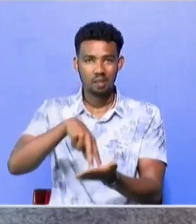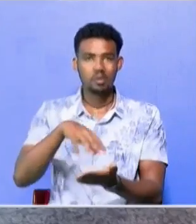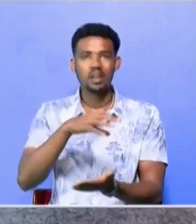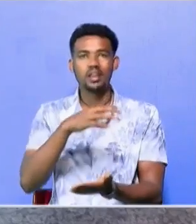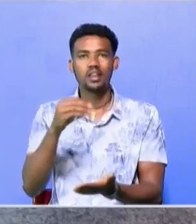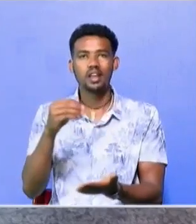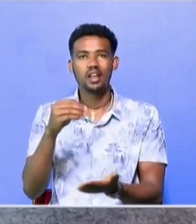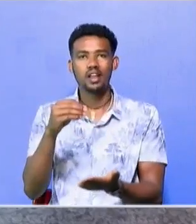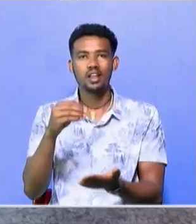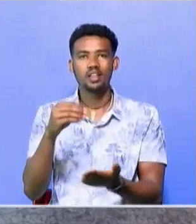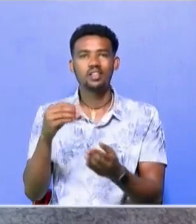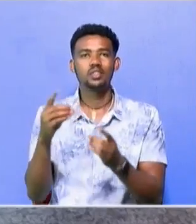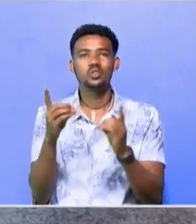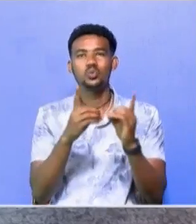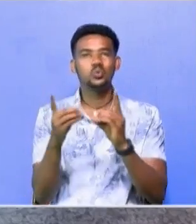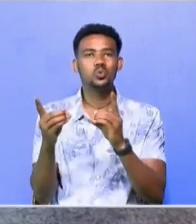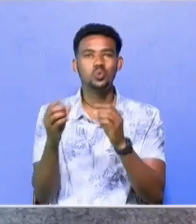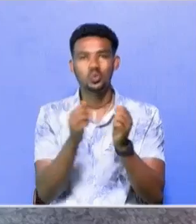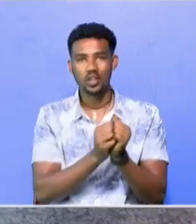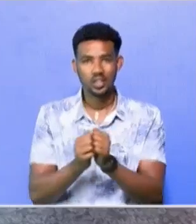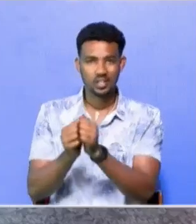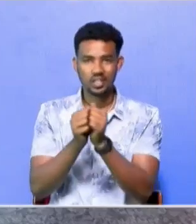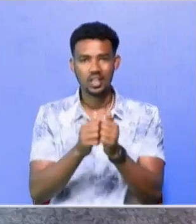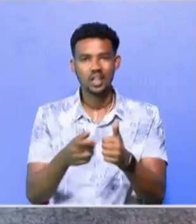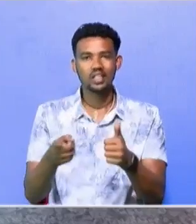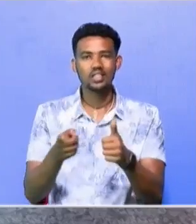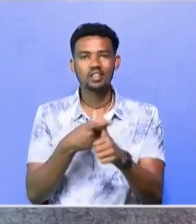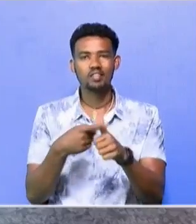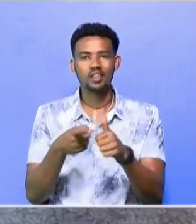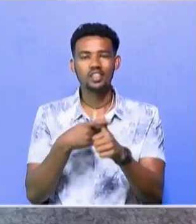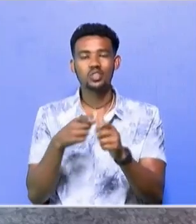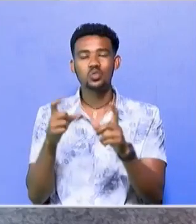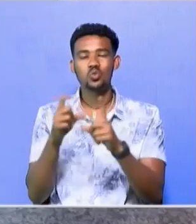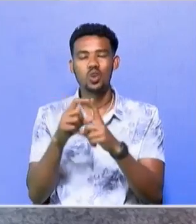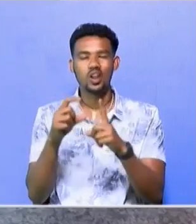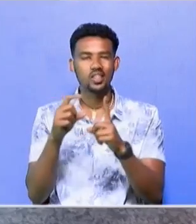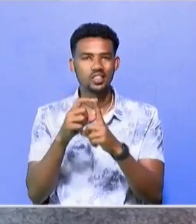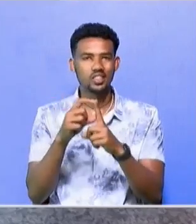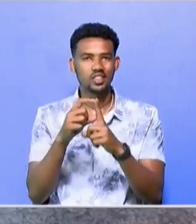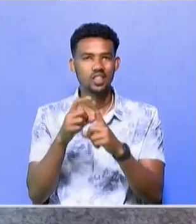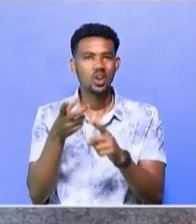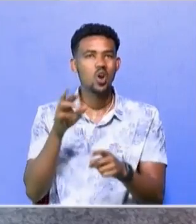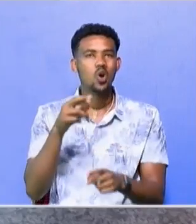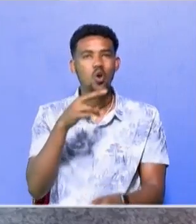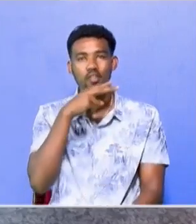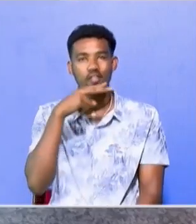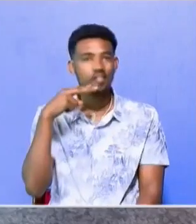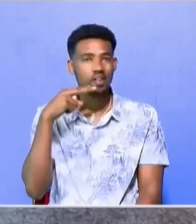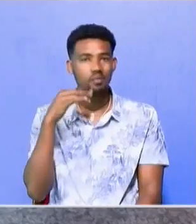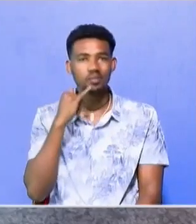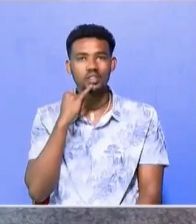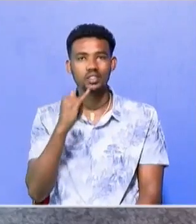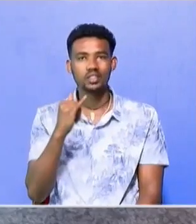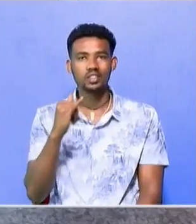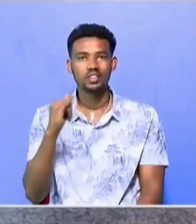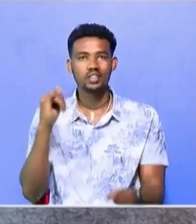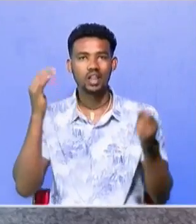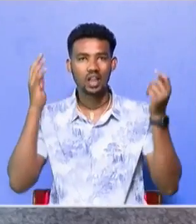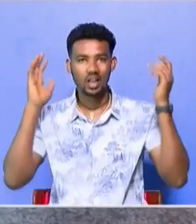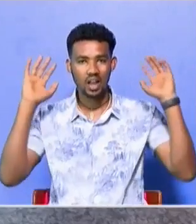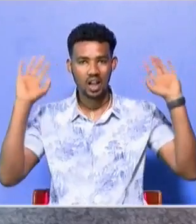me. Let us do together. The first word or verb is